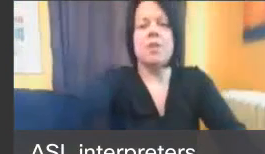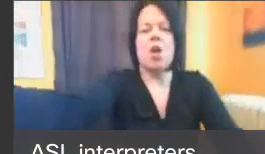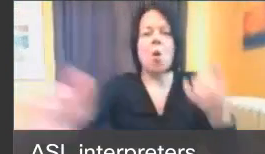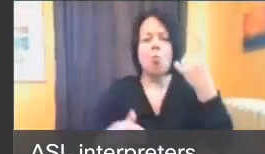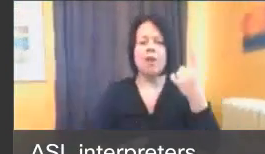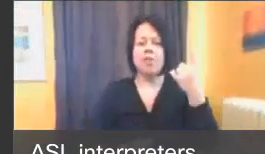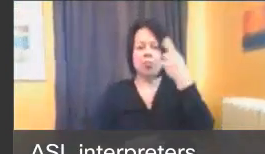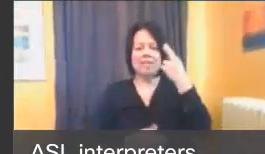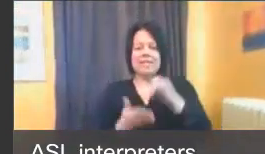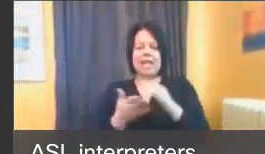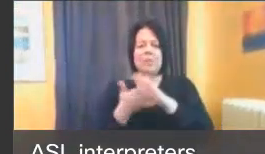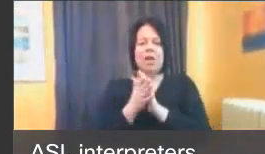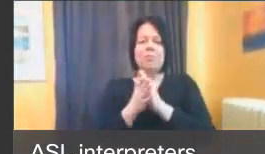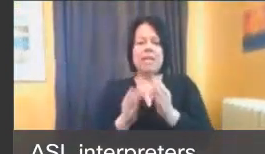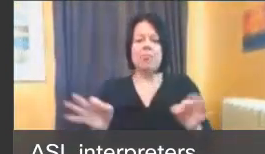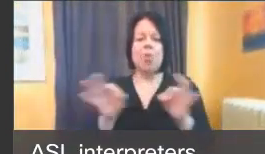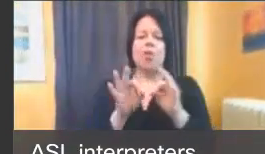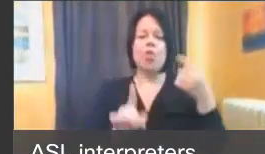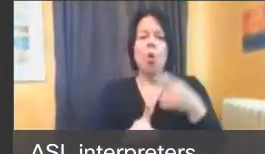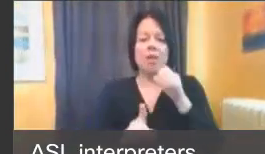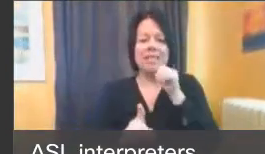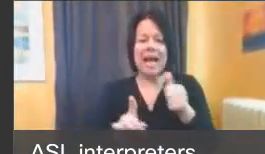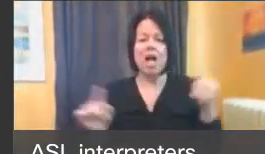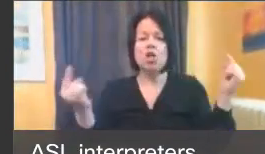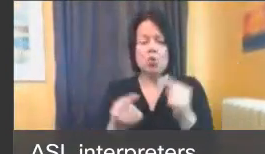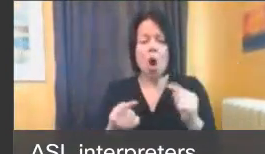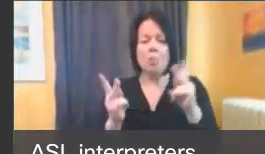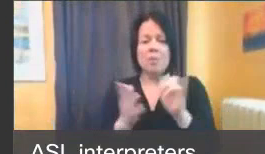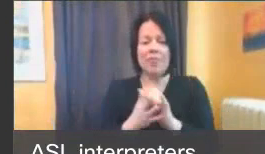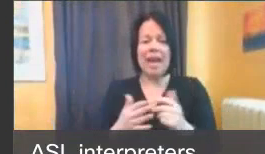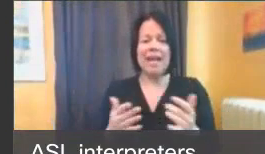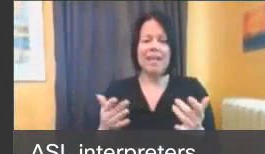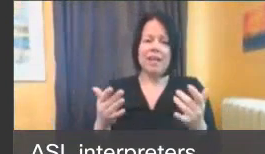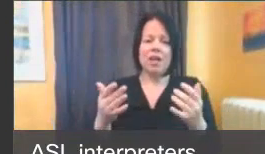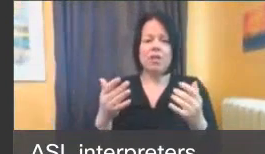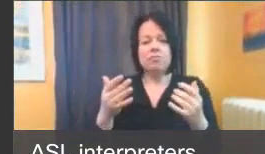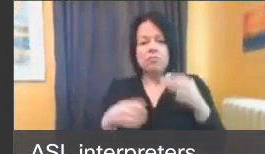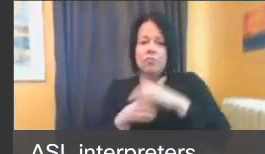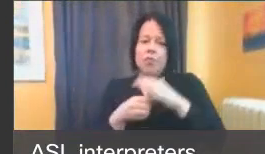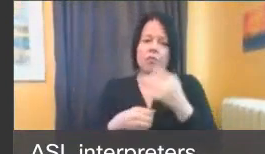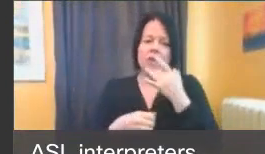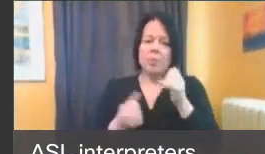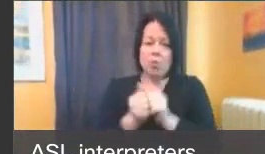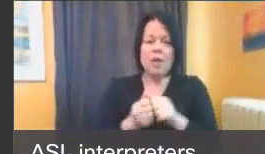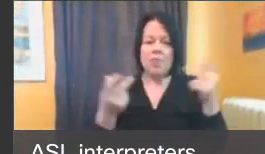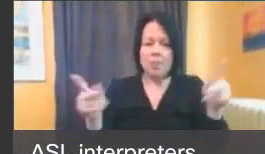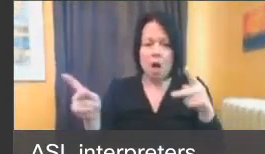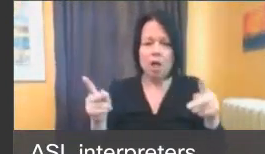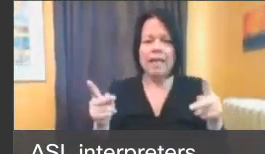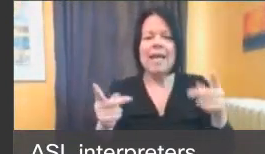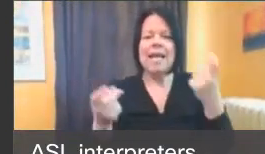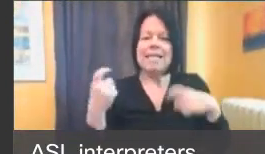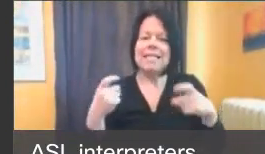is because the goal is not to harm voters who vote favorably to the with the party. And instead, you